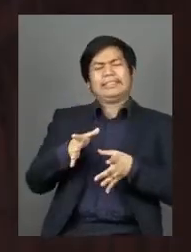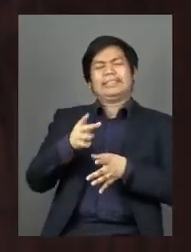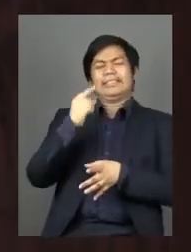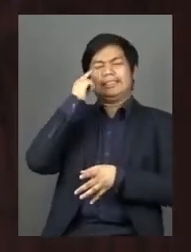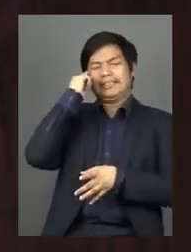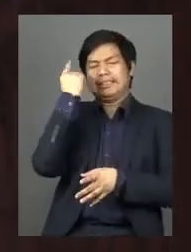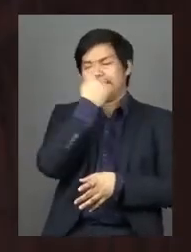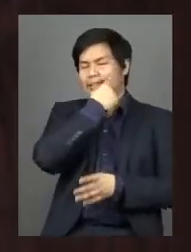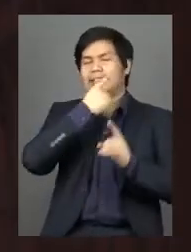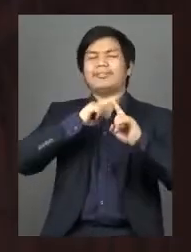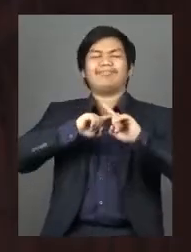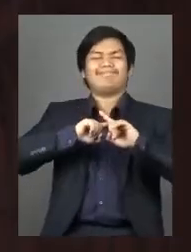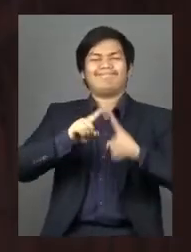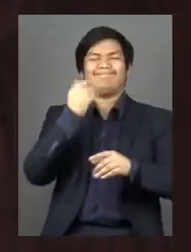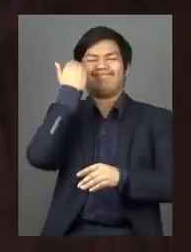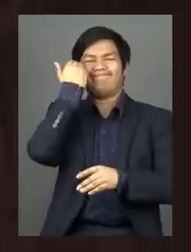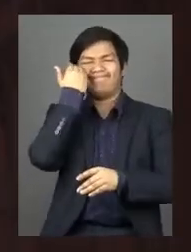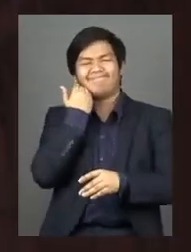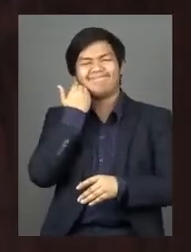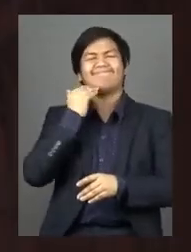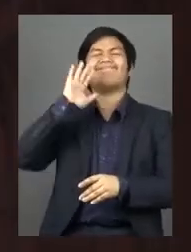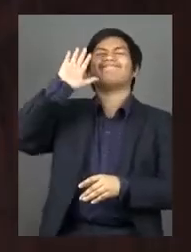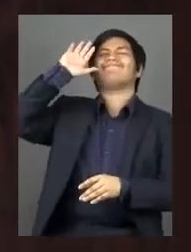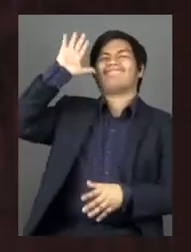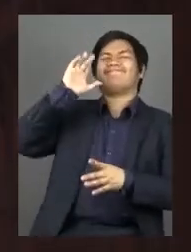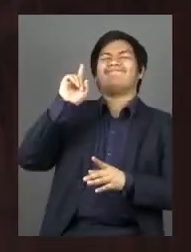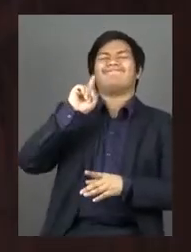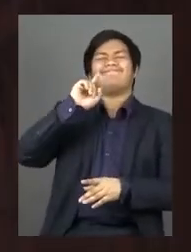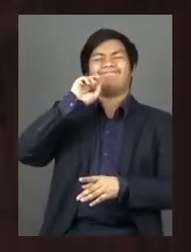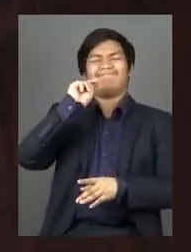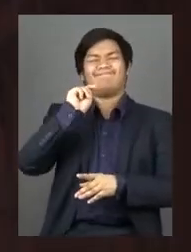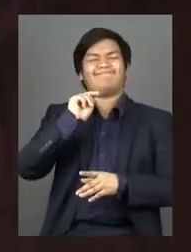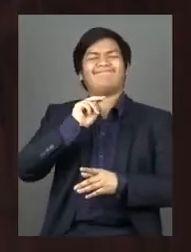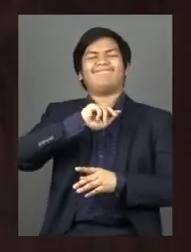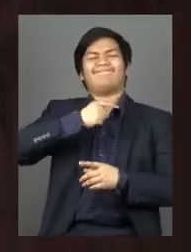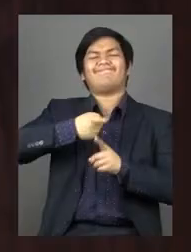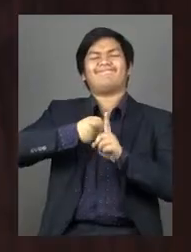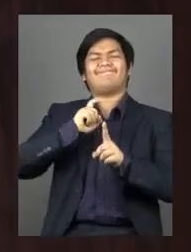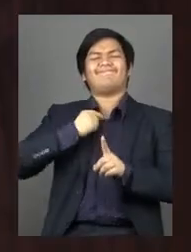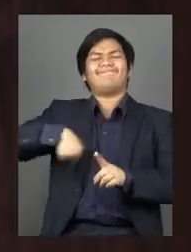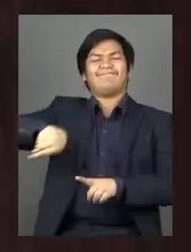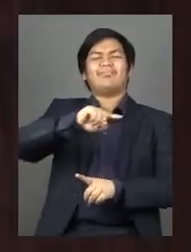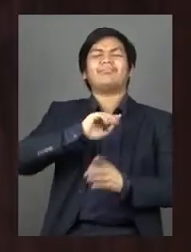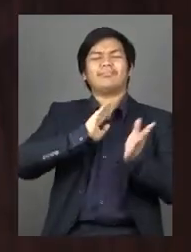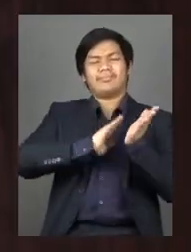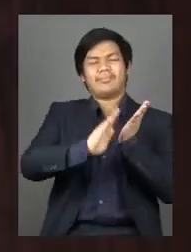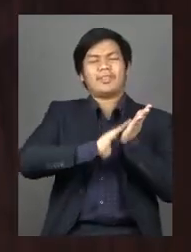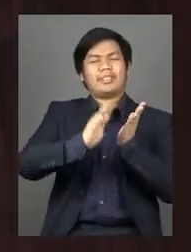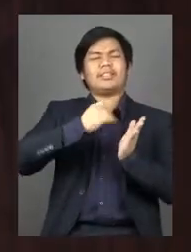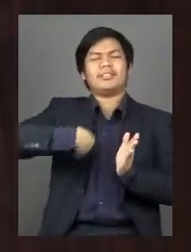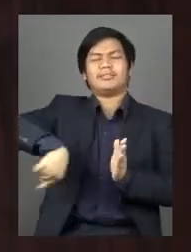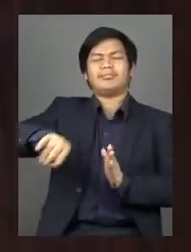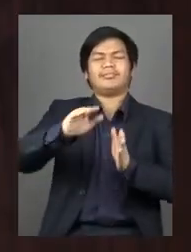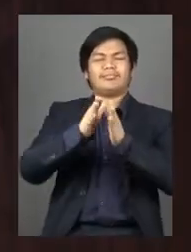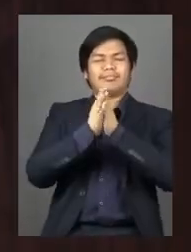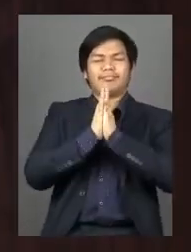yet we keep falling short of Your expectation. Will You forgive us, we pray.